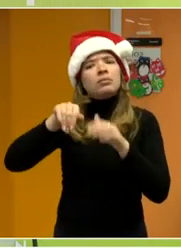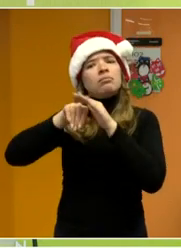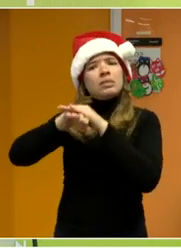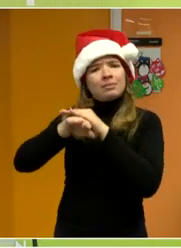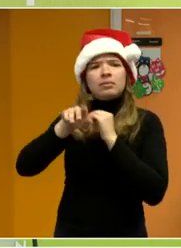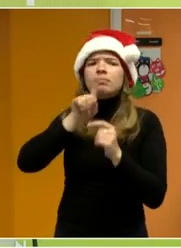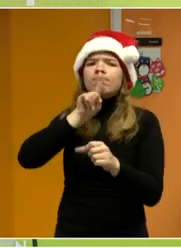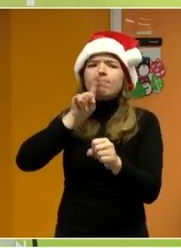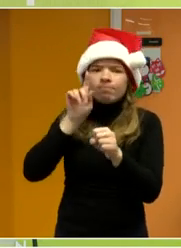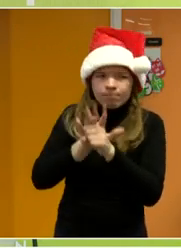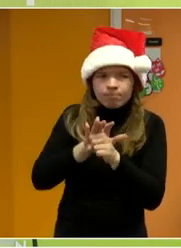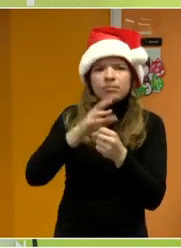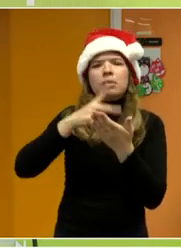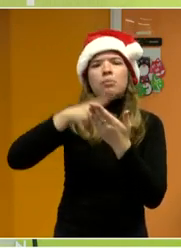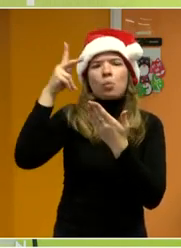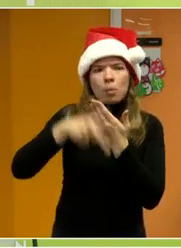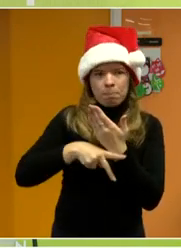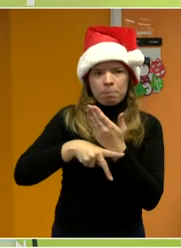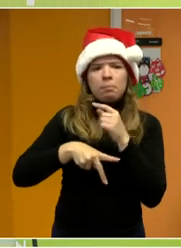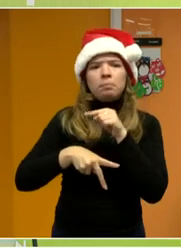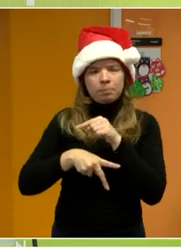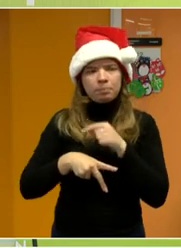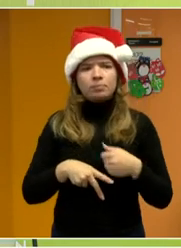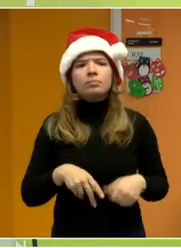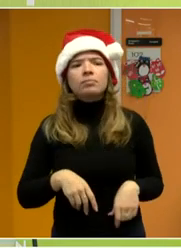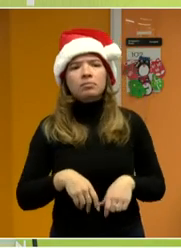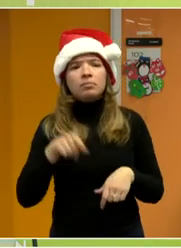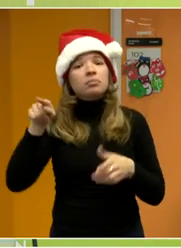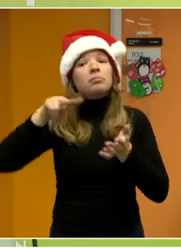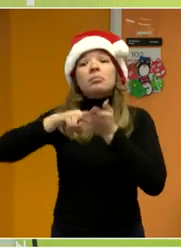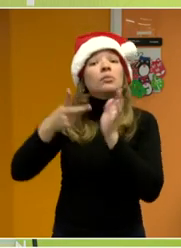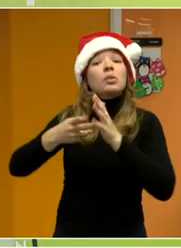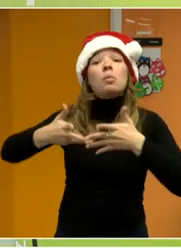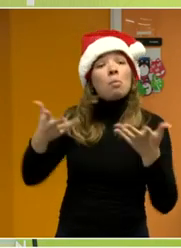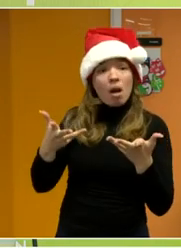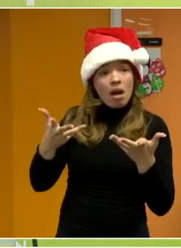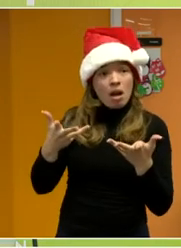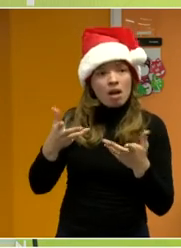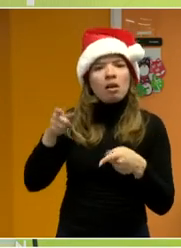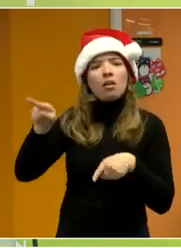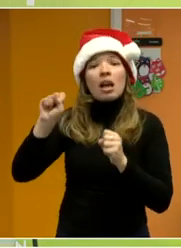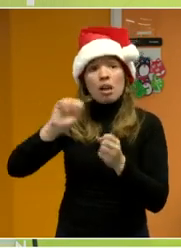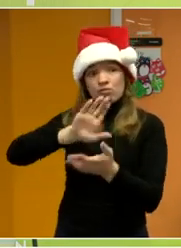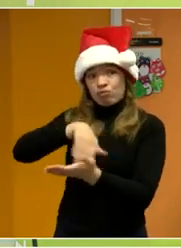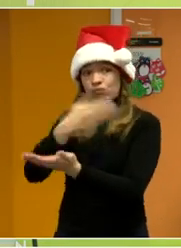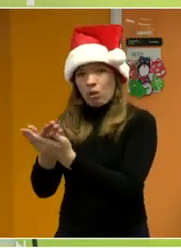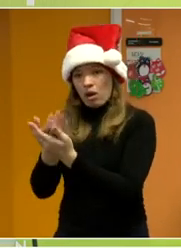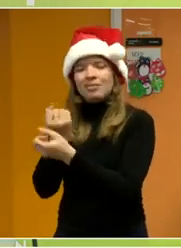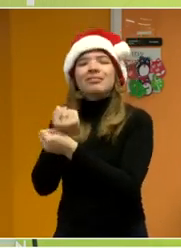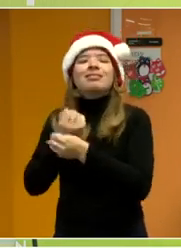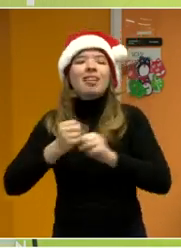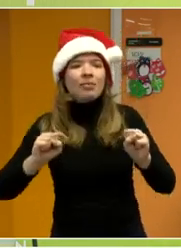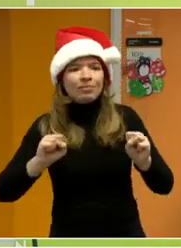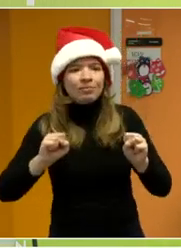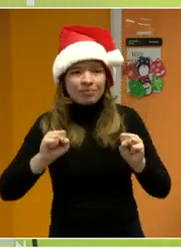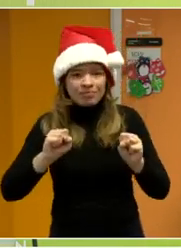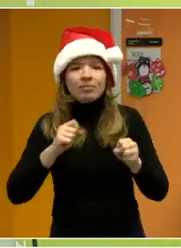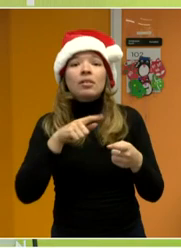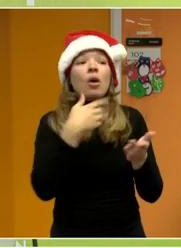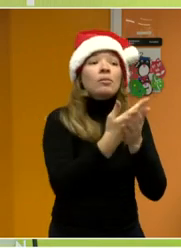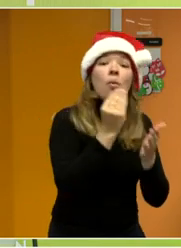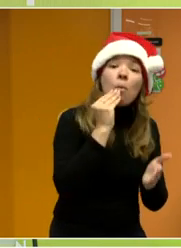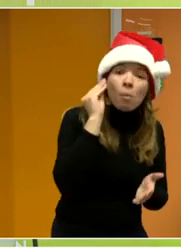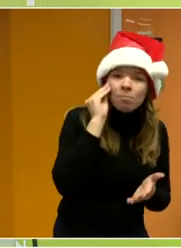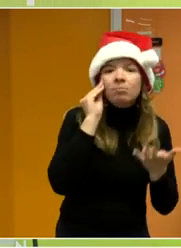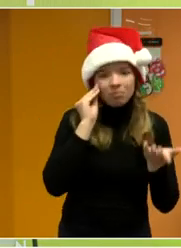and from our centers safely. So in addition to the programming that we described, we do currently have a solicitation